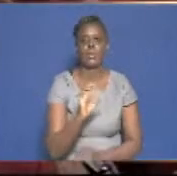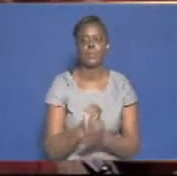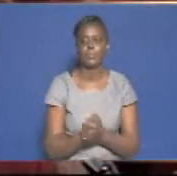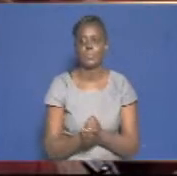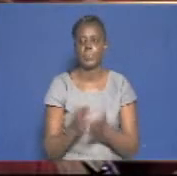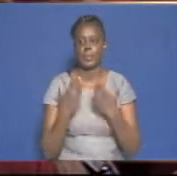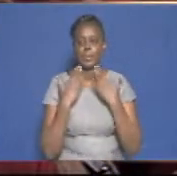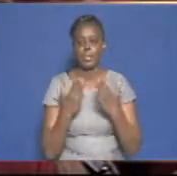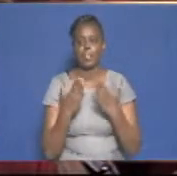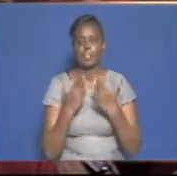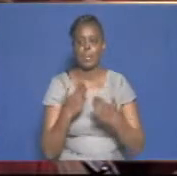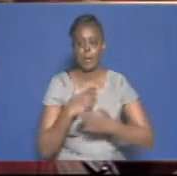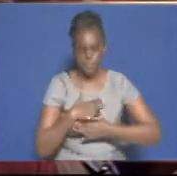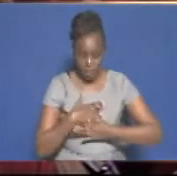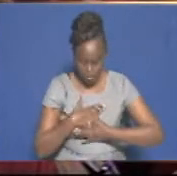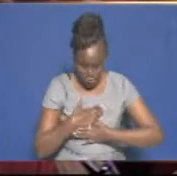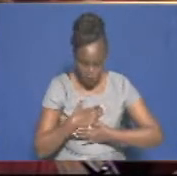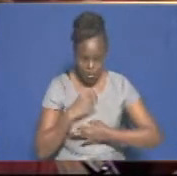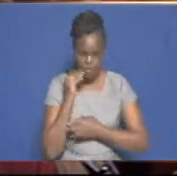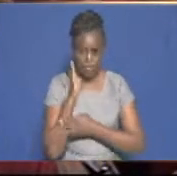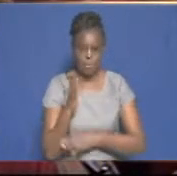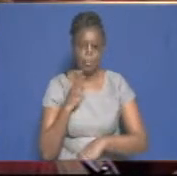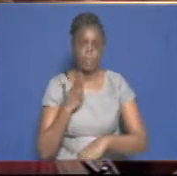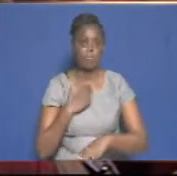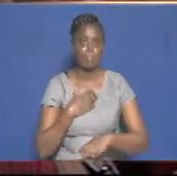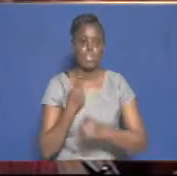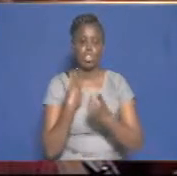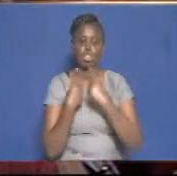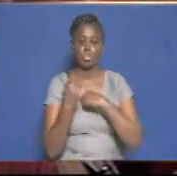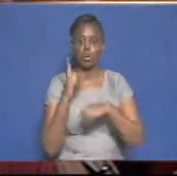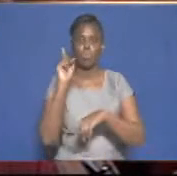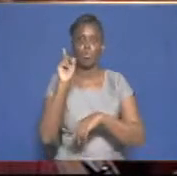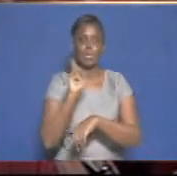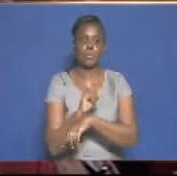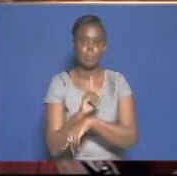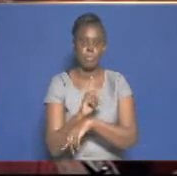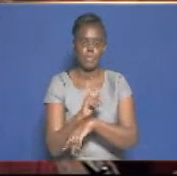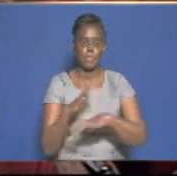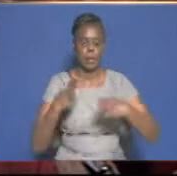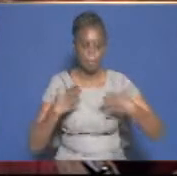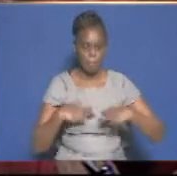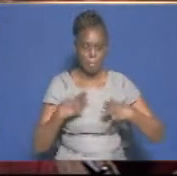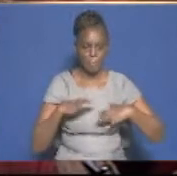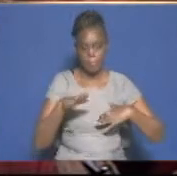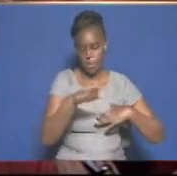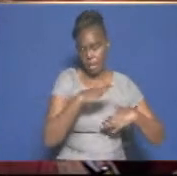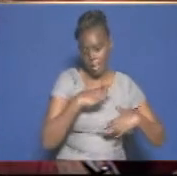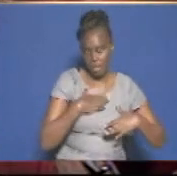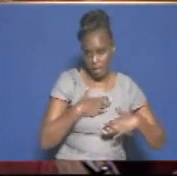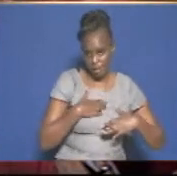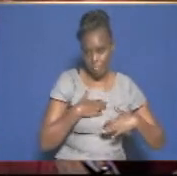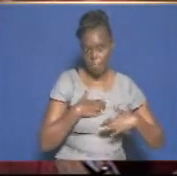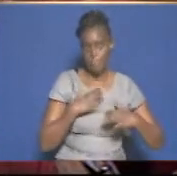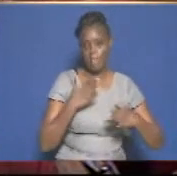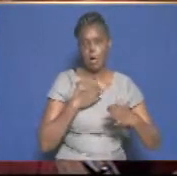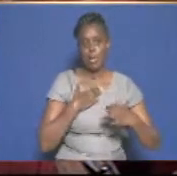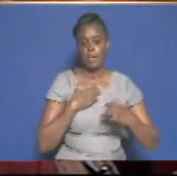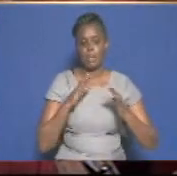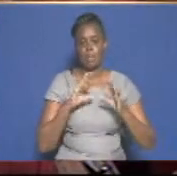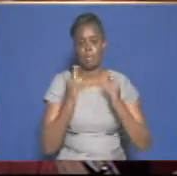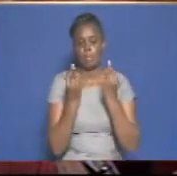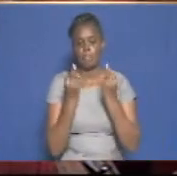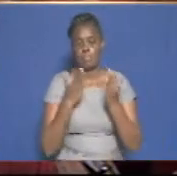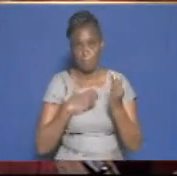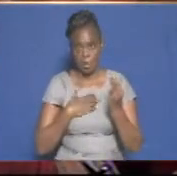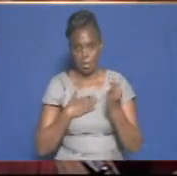Thank you, Honorable Speaker. I'll do take 1 minute. Honorable Speaker, on behalf of the people of Navajo and that of my own behalf, allow